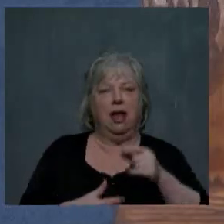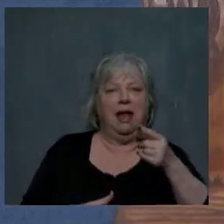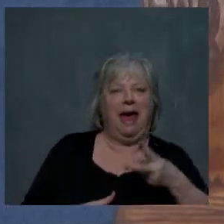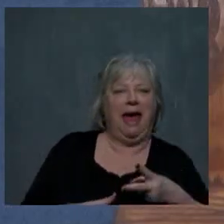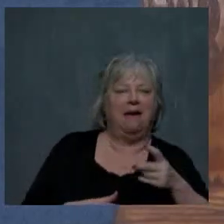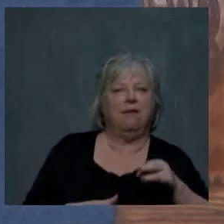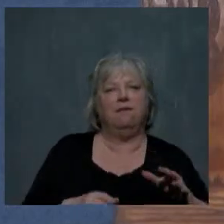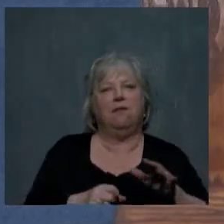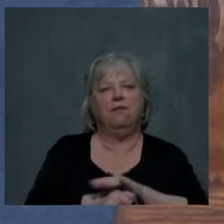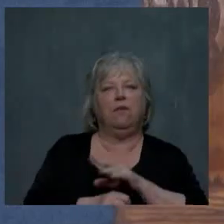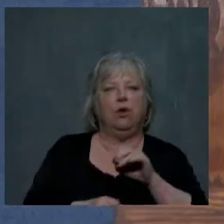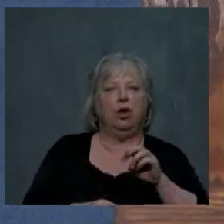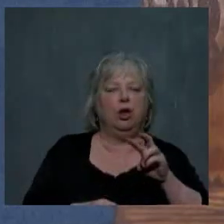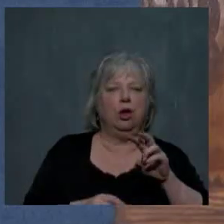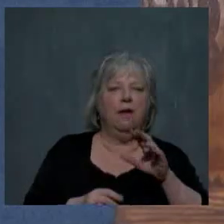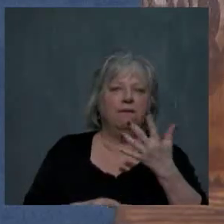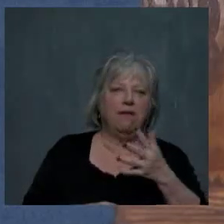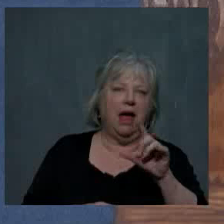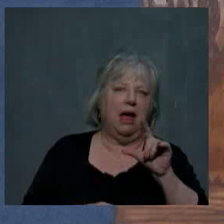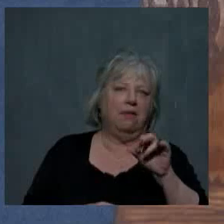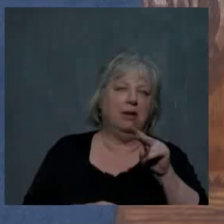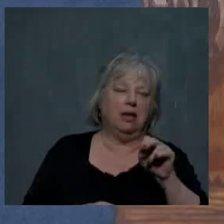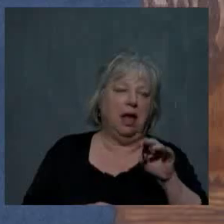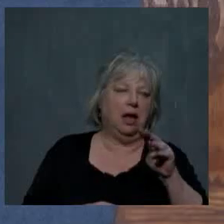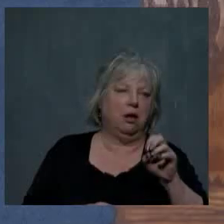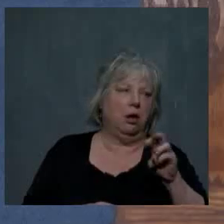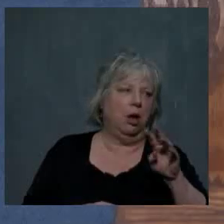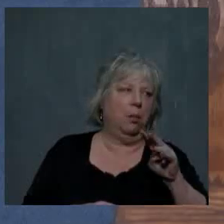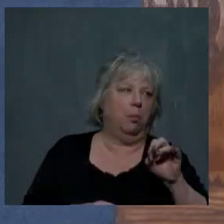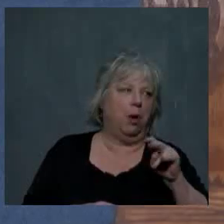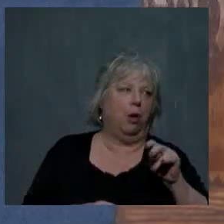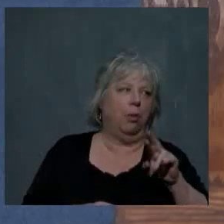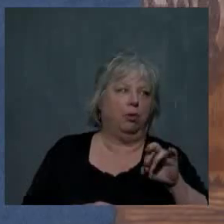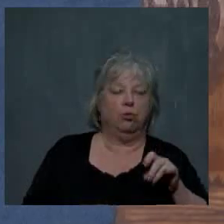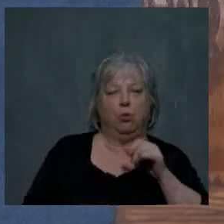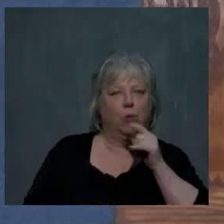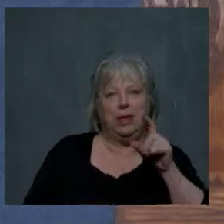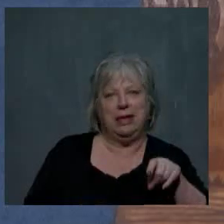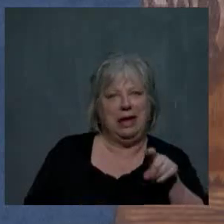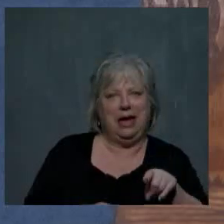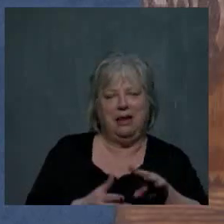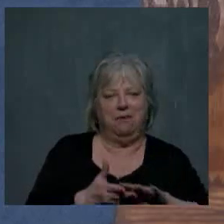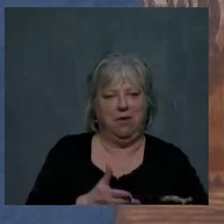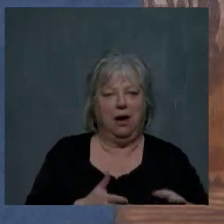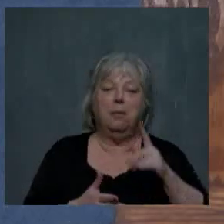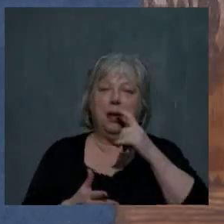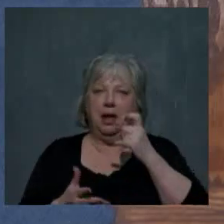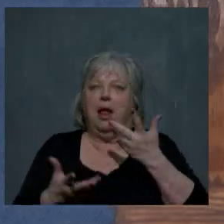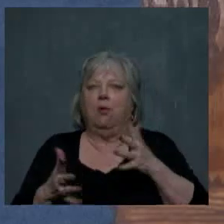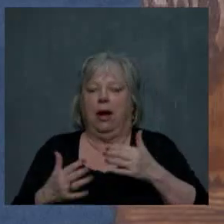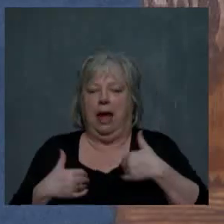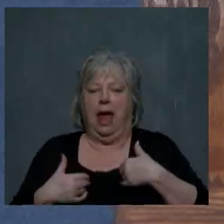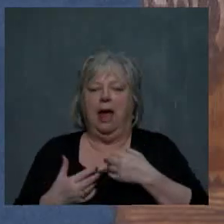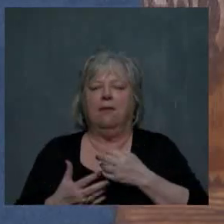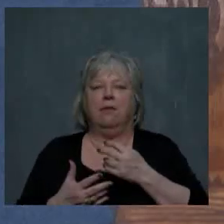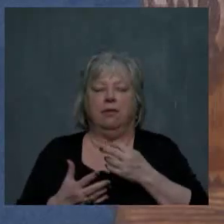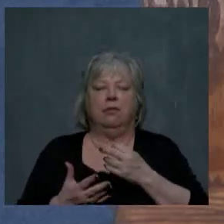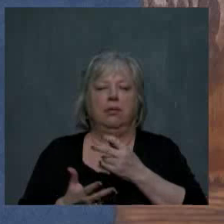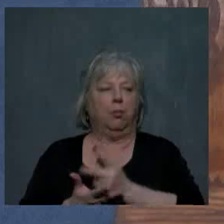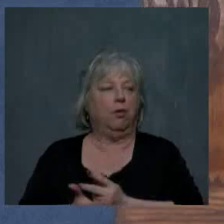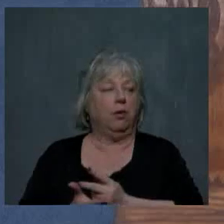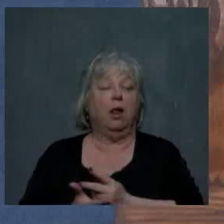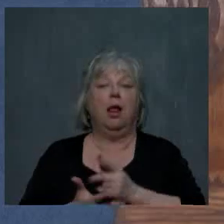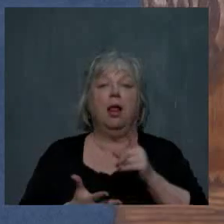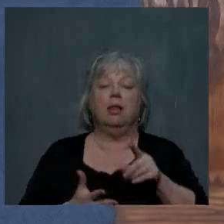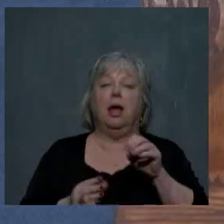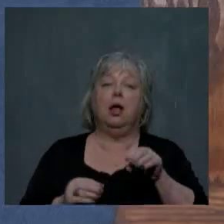full Bowman Road, a 5-lane Bowman Road, wouldn't need this variance. Based on the approvals they already have, they could relocate Bowman